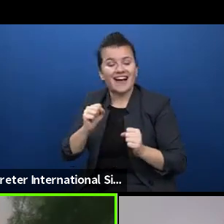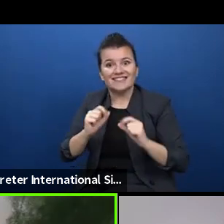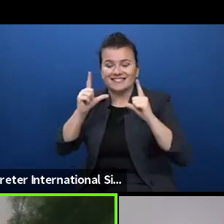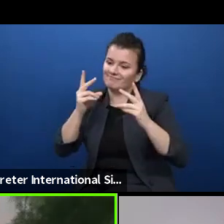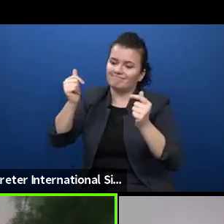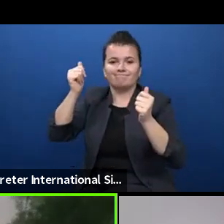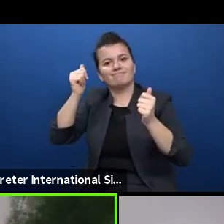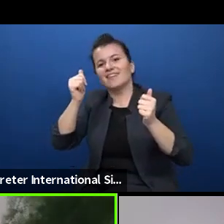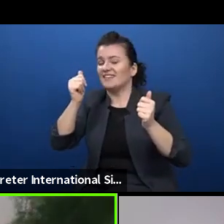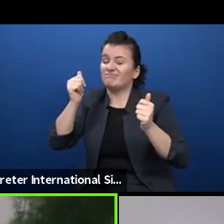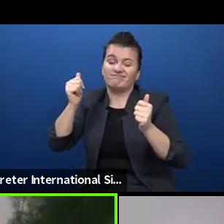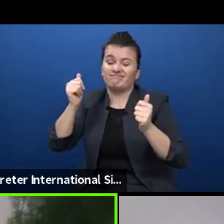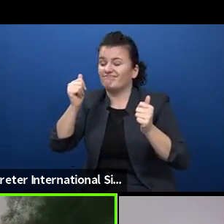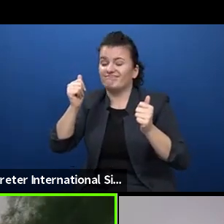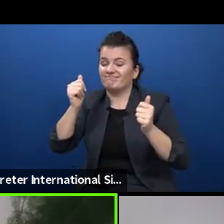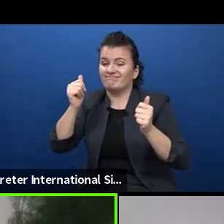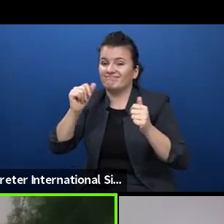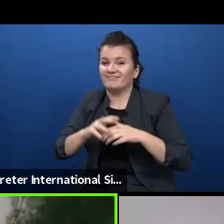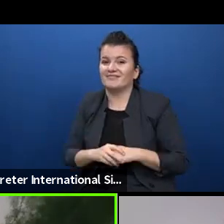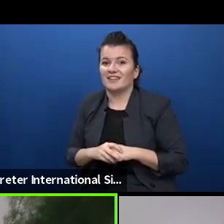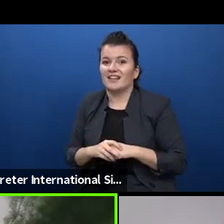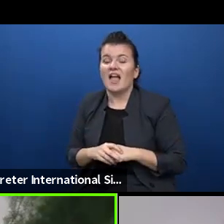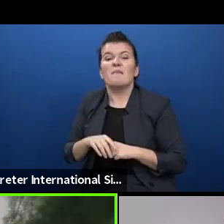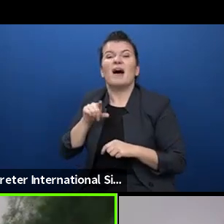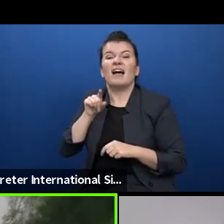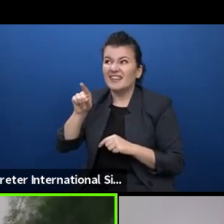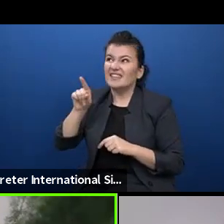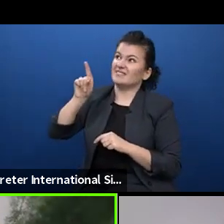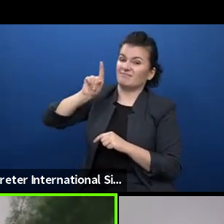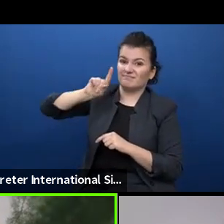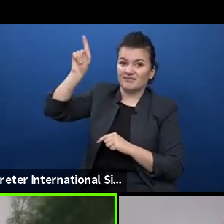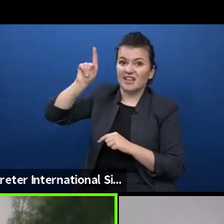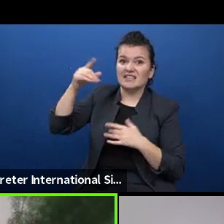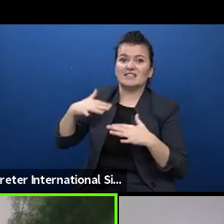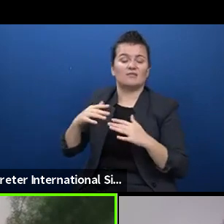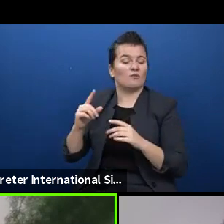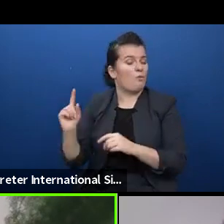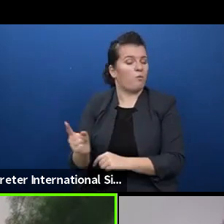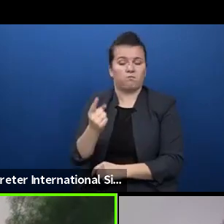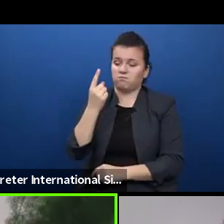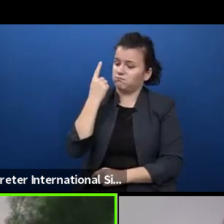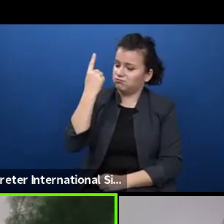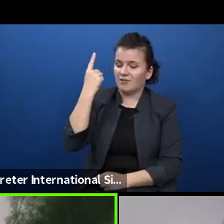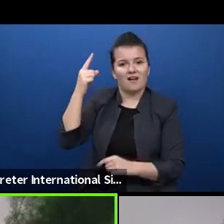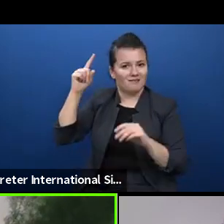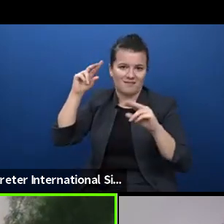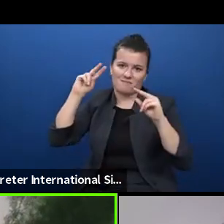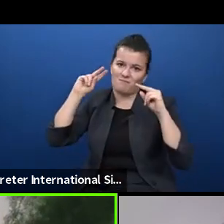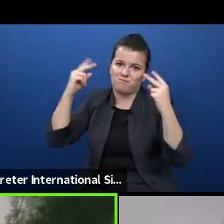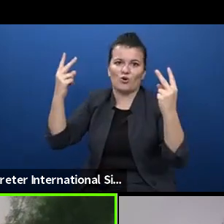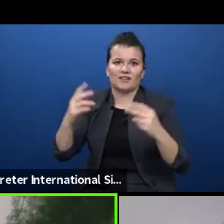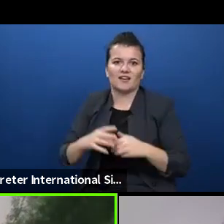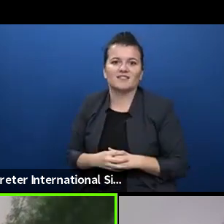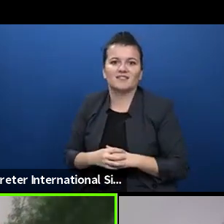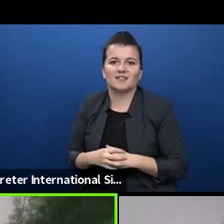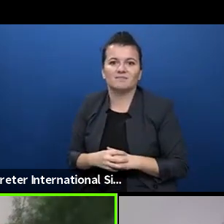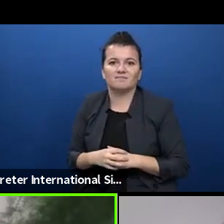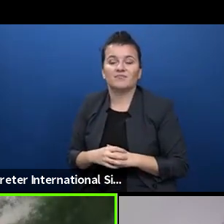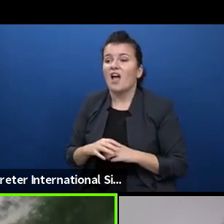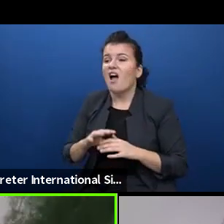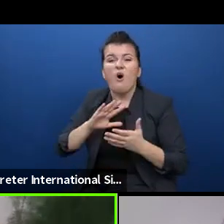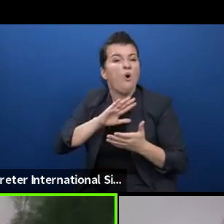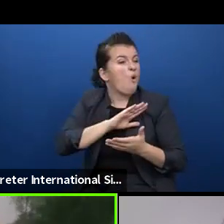pathway that actually this is the only thing that really matters. It's a very generous agenda because it reaches into everything that we